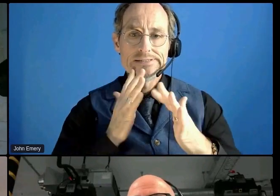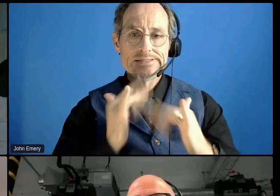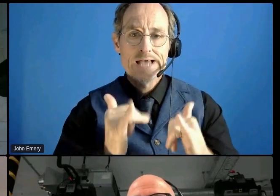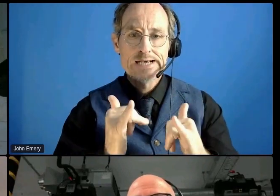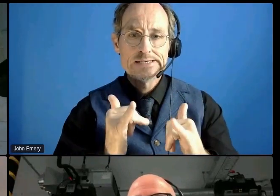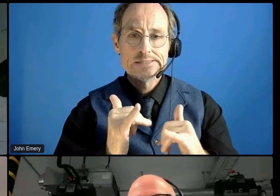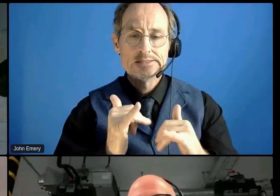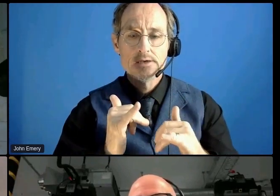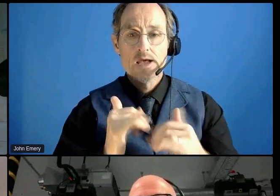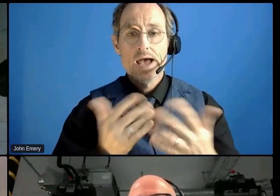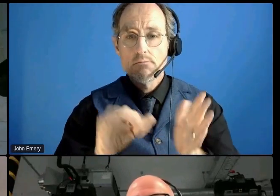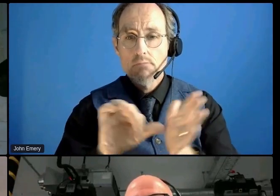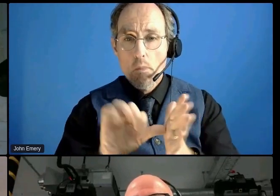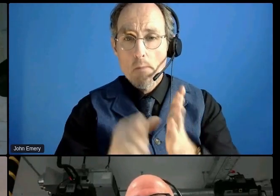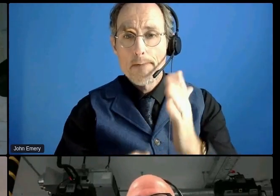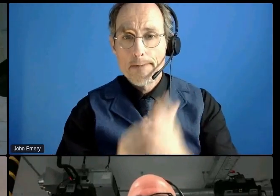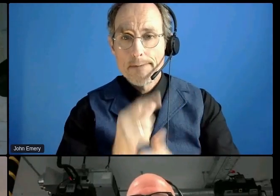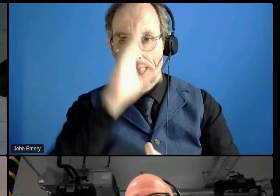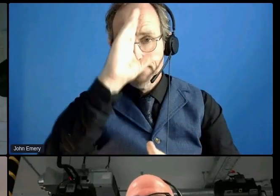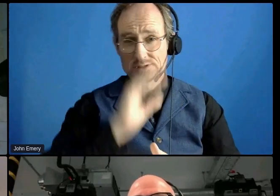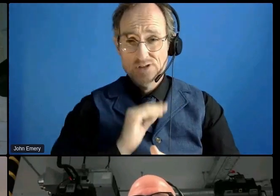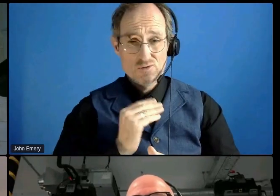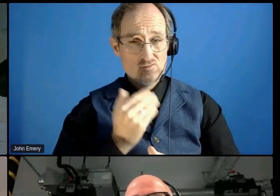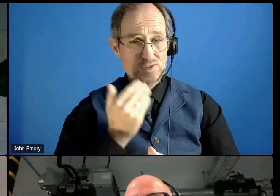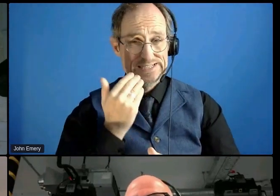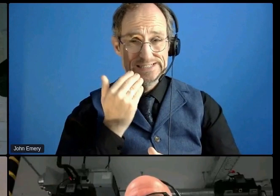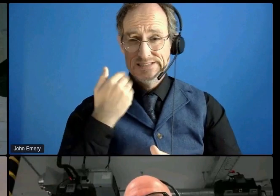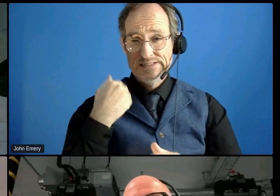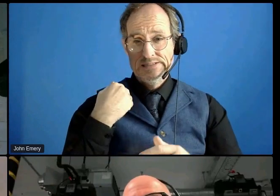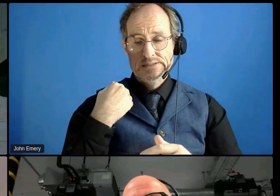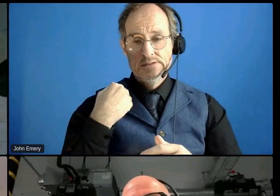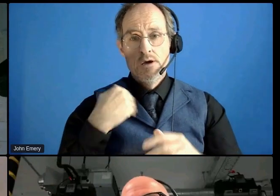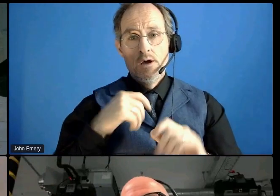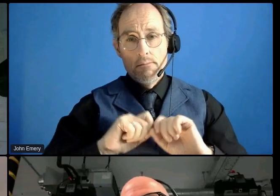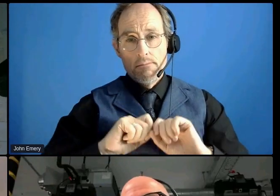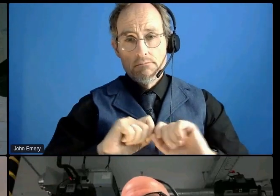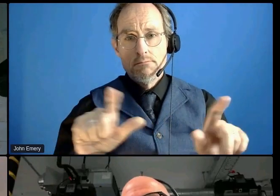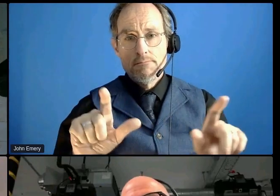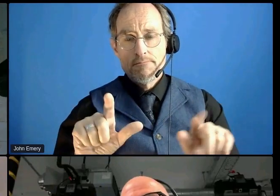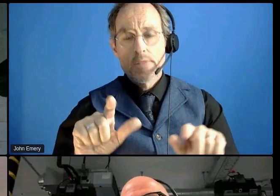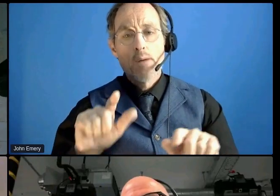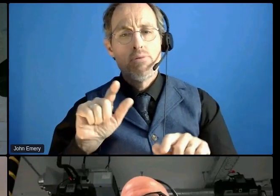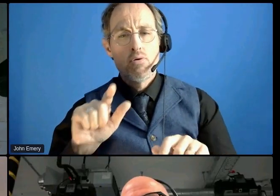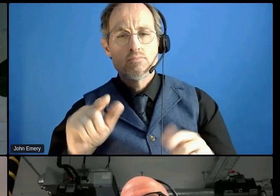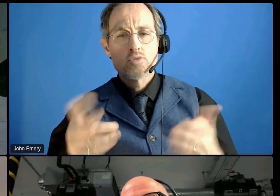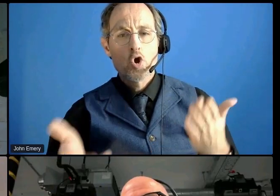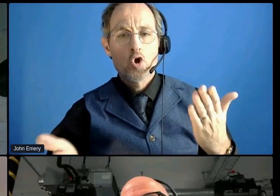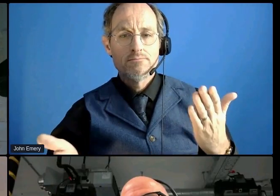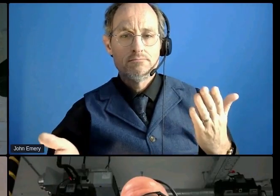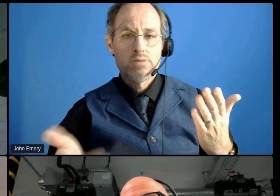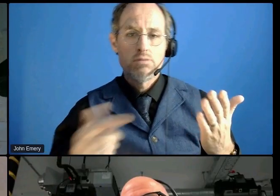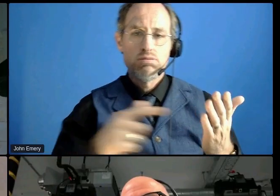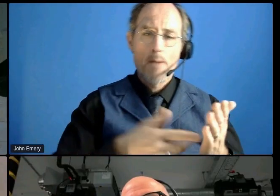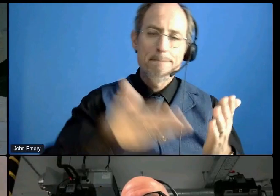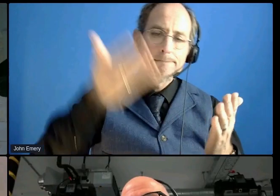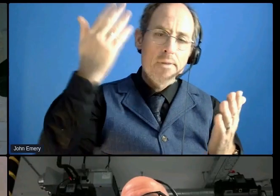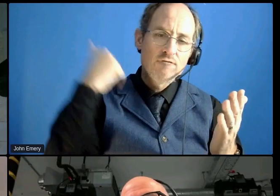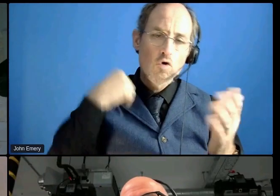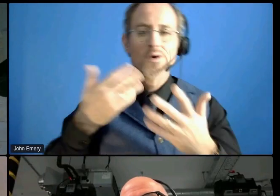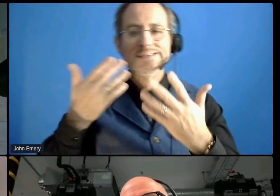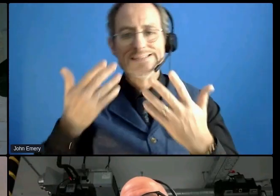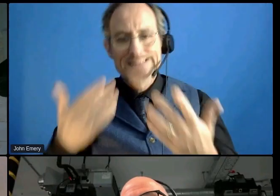engineering. I moved back into design. Nobody really knew where to put me. now I'm reporting directly into the Chief Product